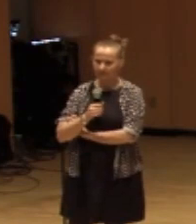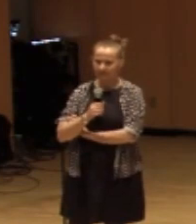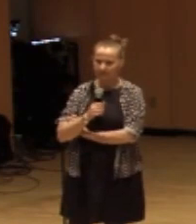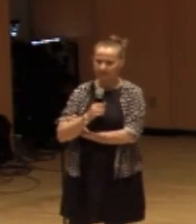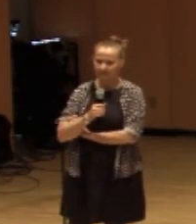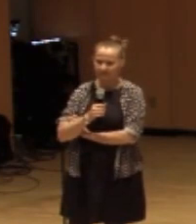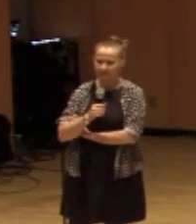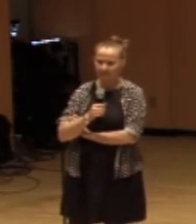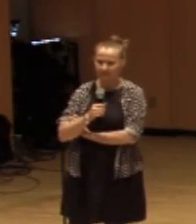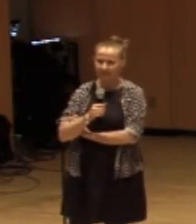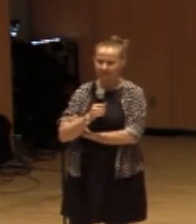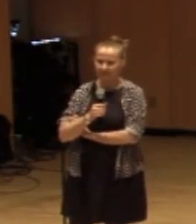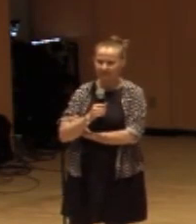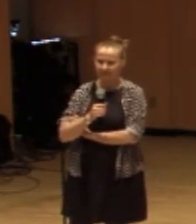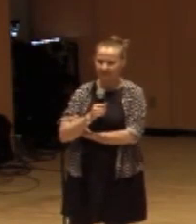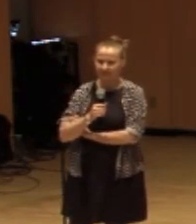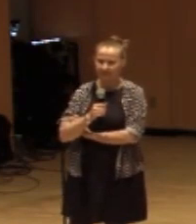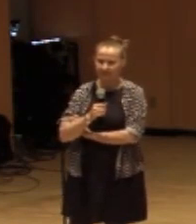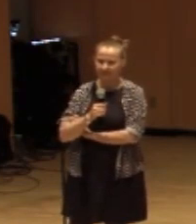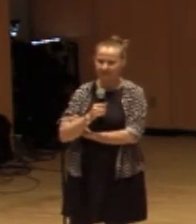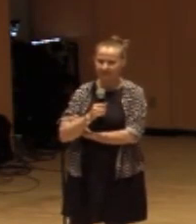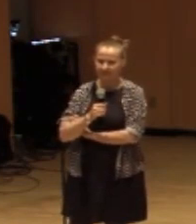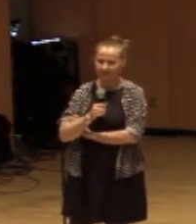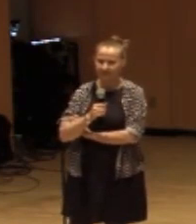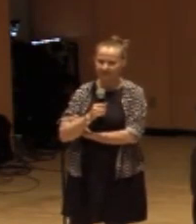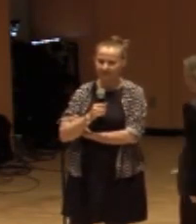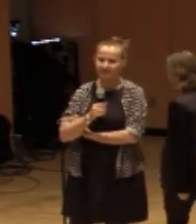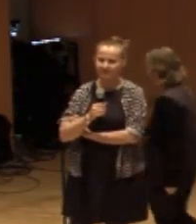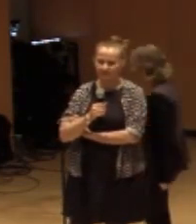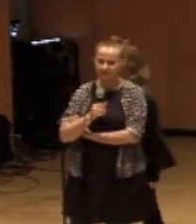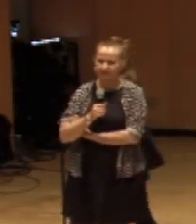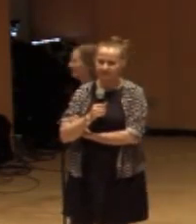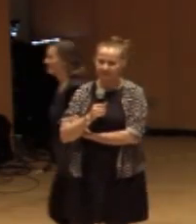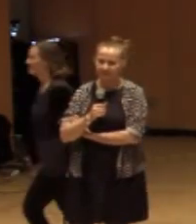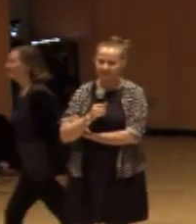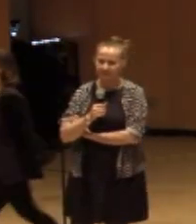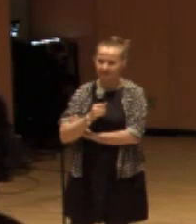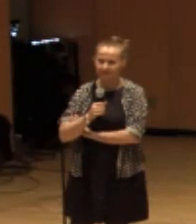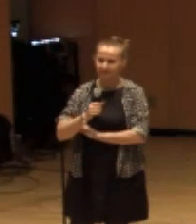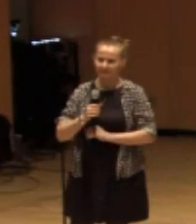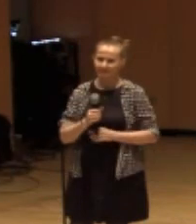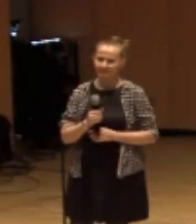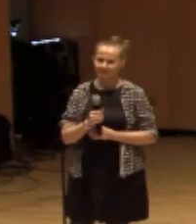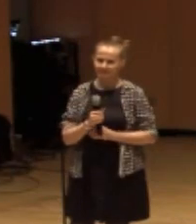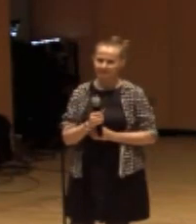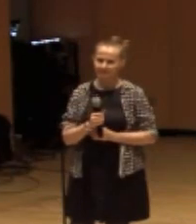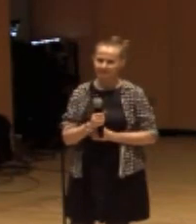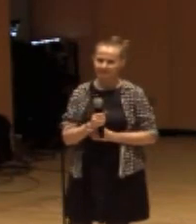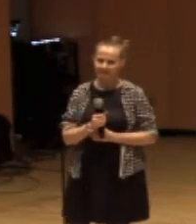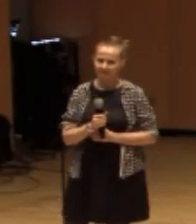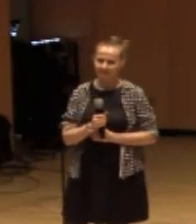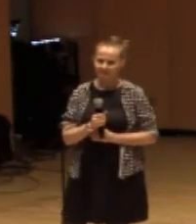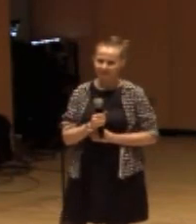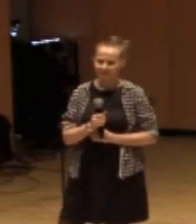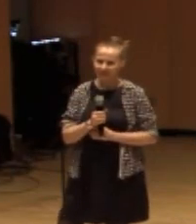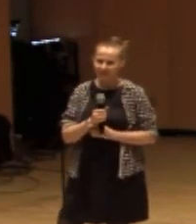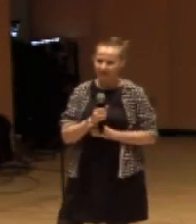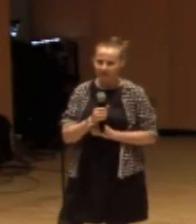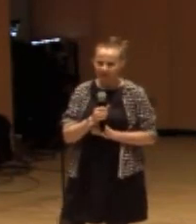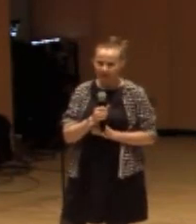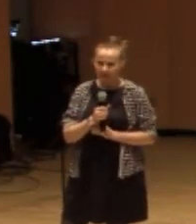revisiting the character uh not just that you have changed but what did you learn about